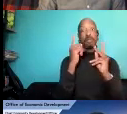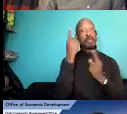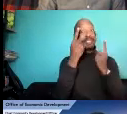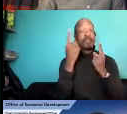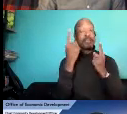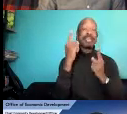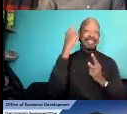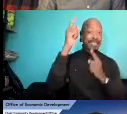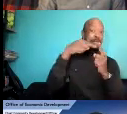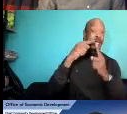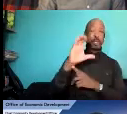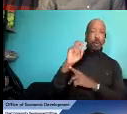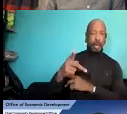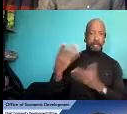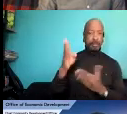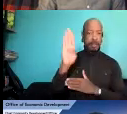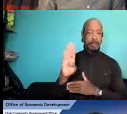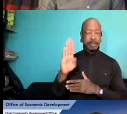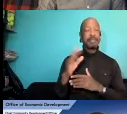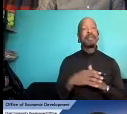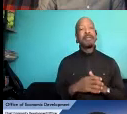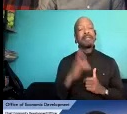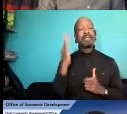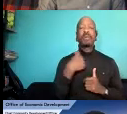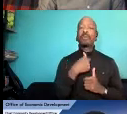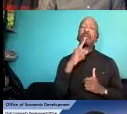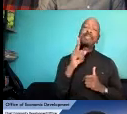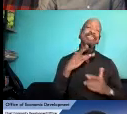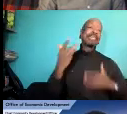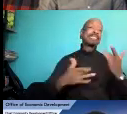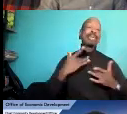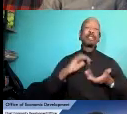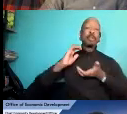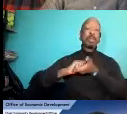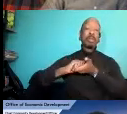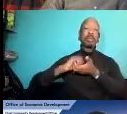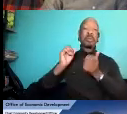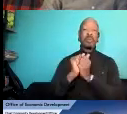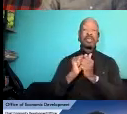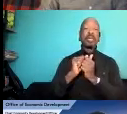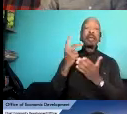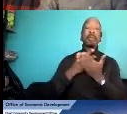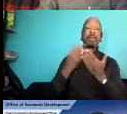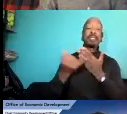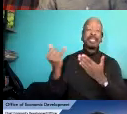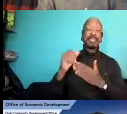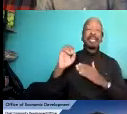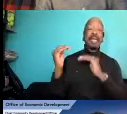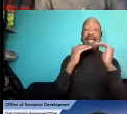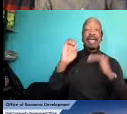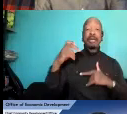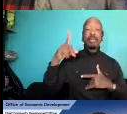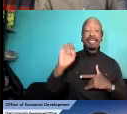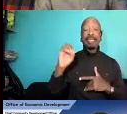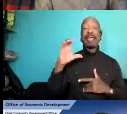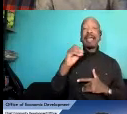why we were so excited to partner with Project Equity and Selk to support